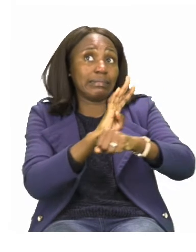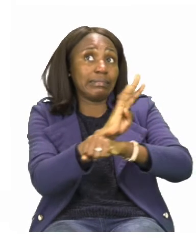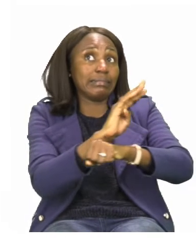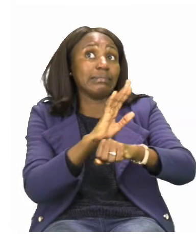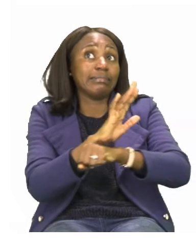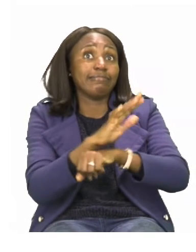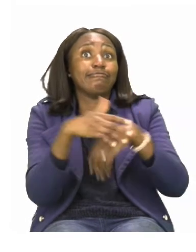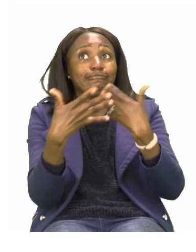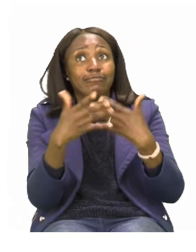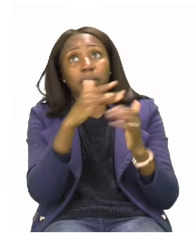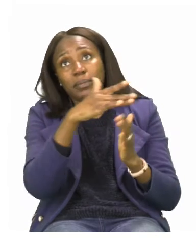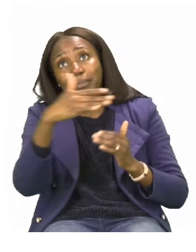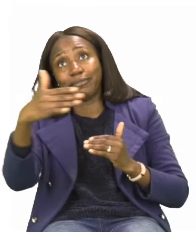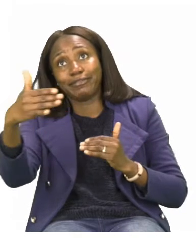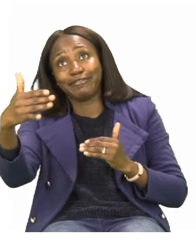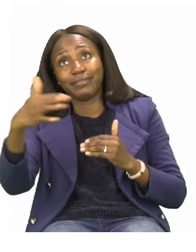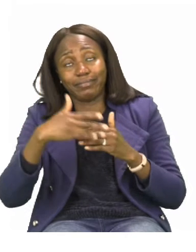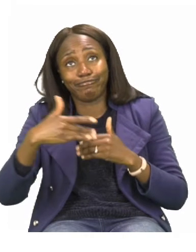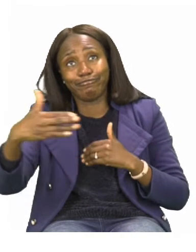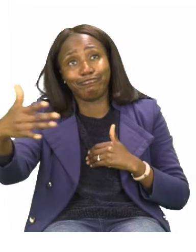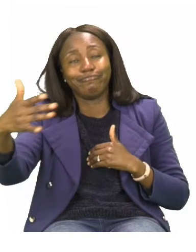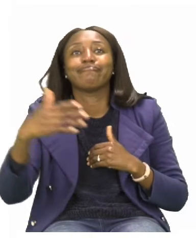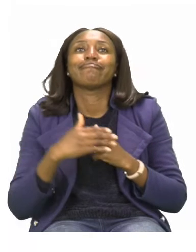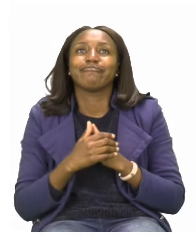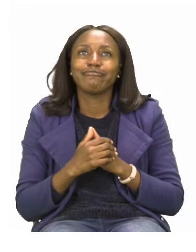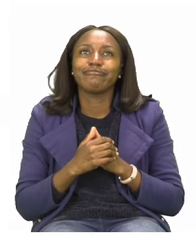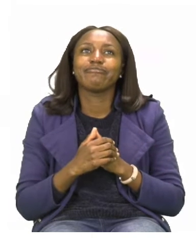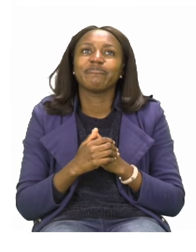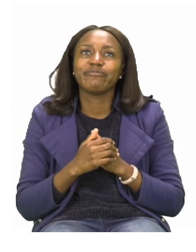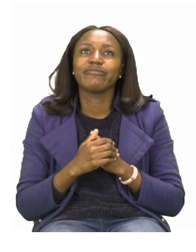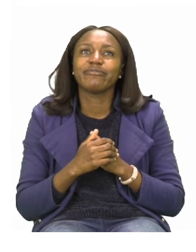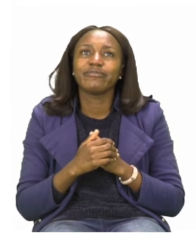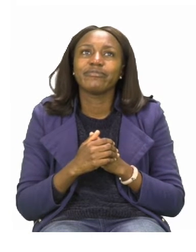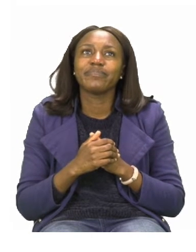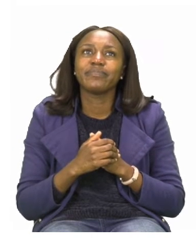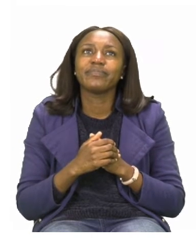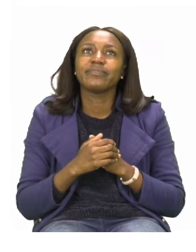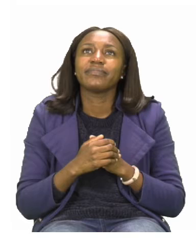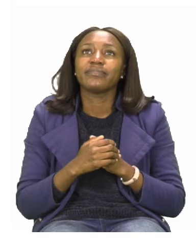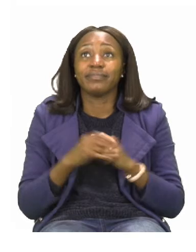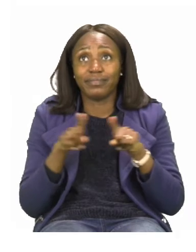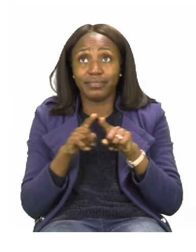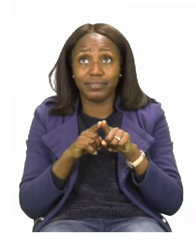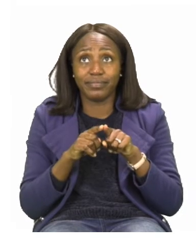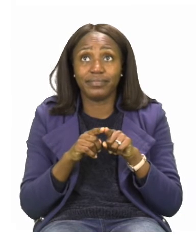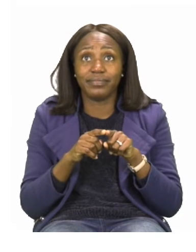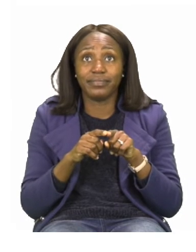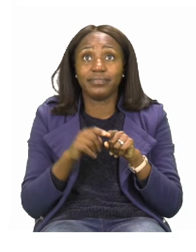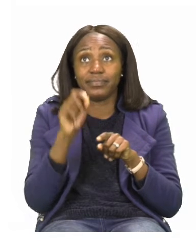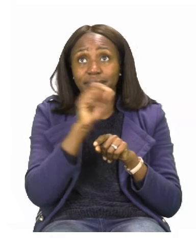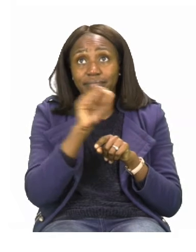numbers to put them in the correct positions. Now, I have the same positions that you do,